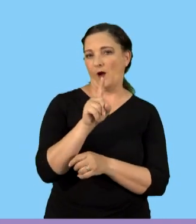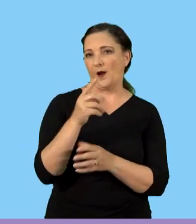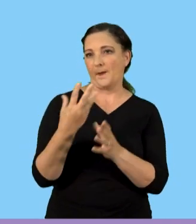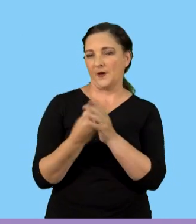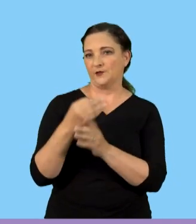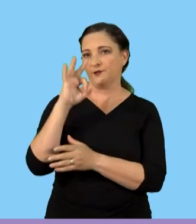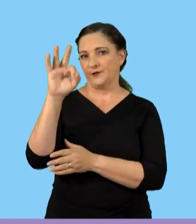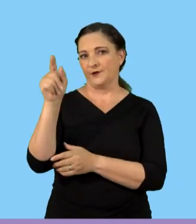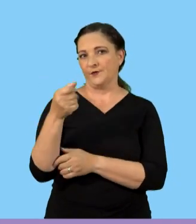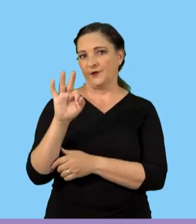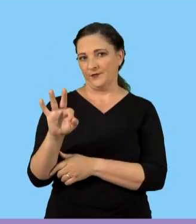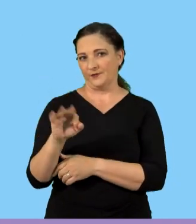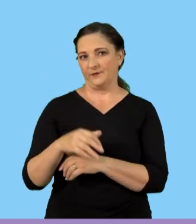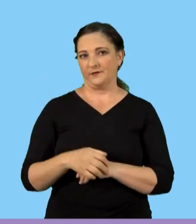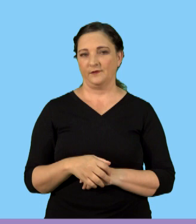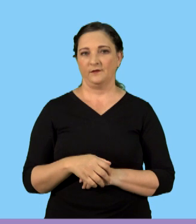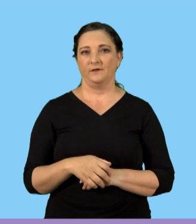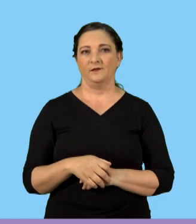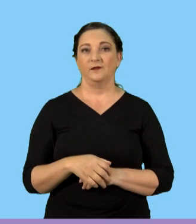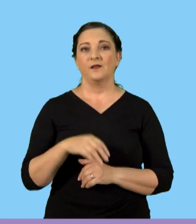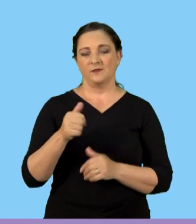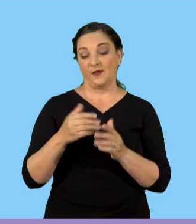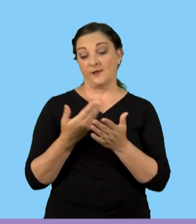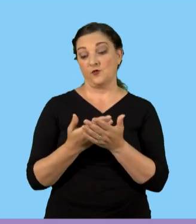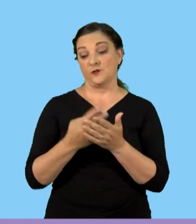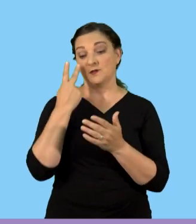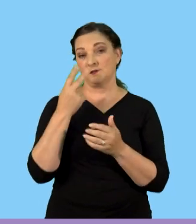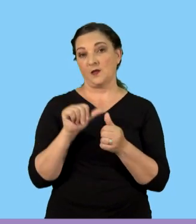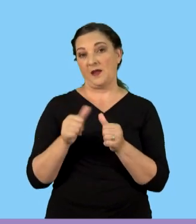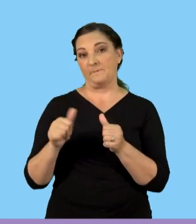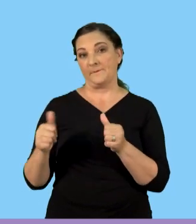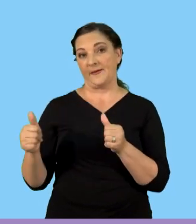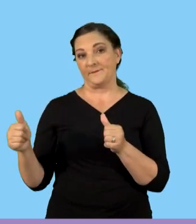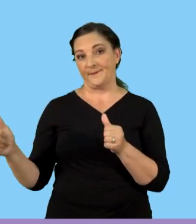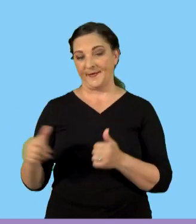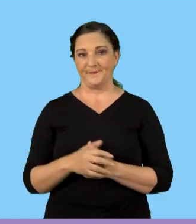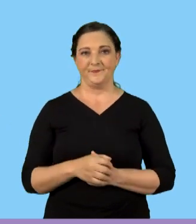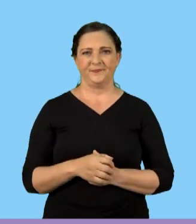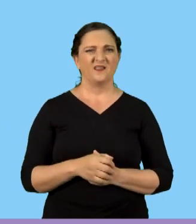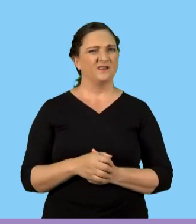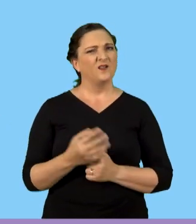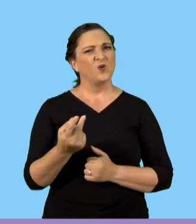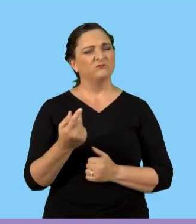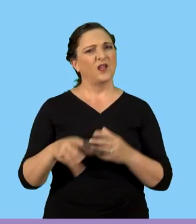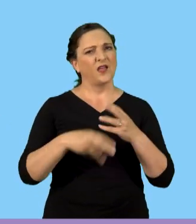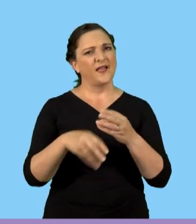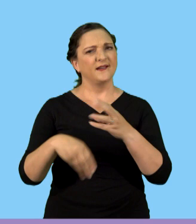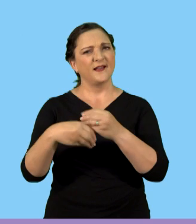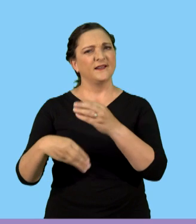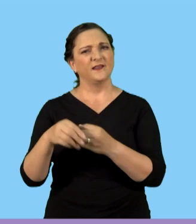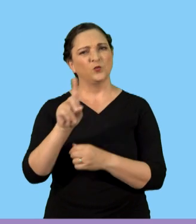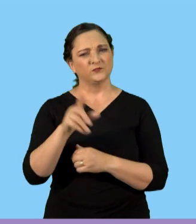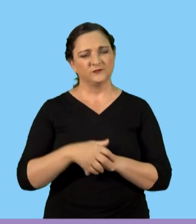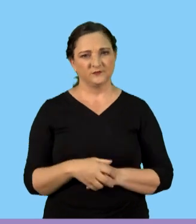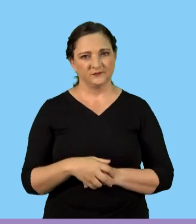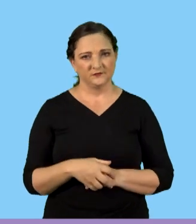which is actually equals to 2. And that pattern continues. So what are we adding here each time to get to the